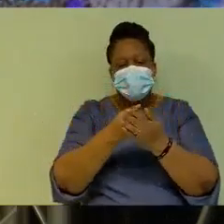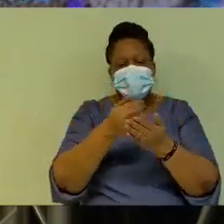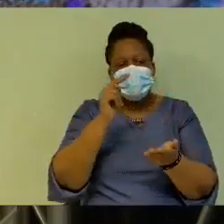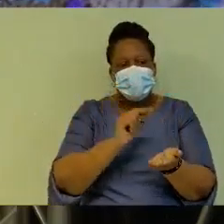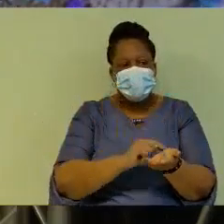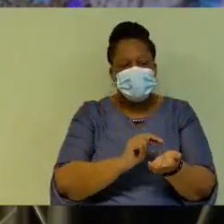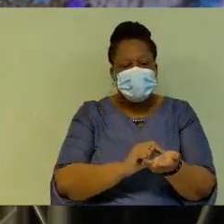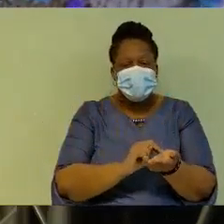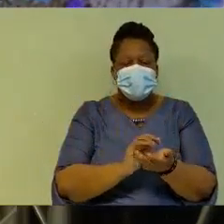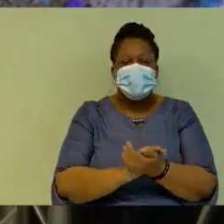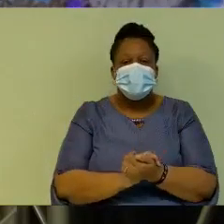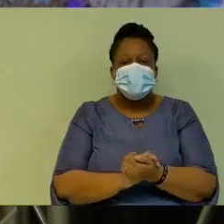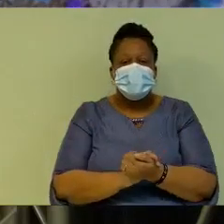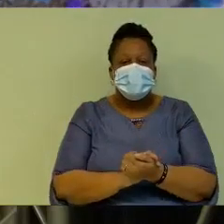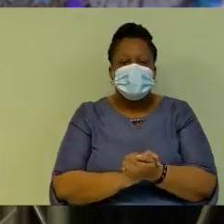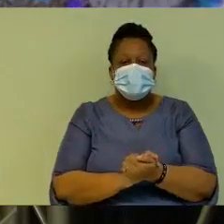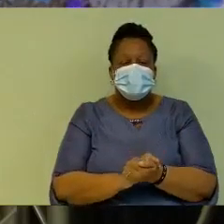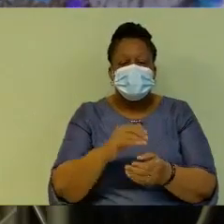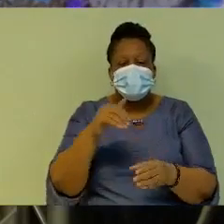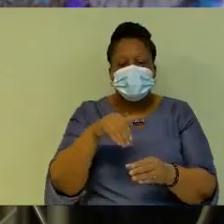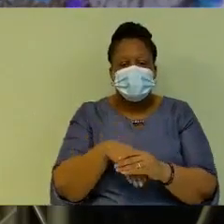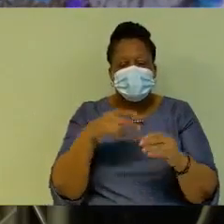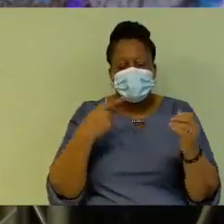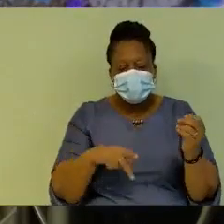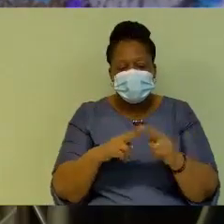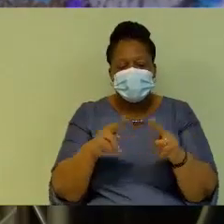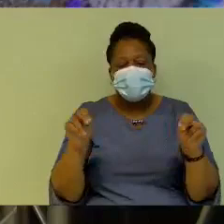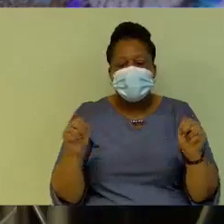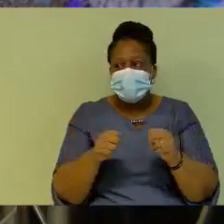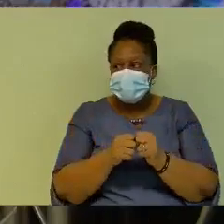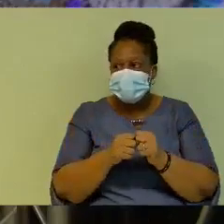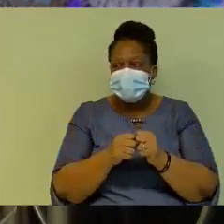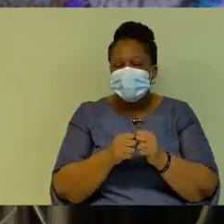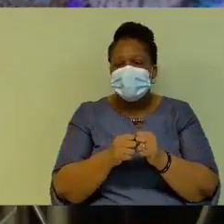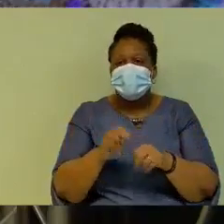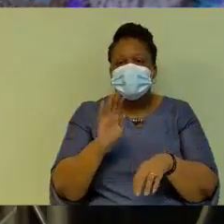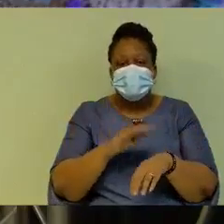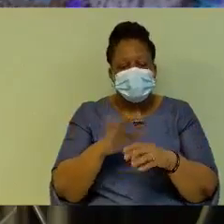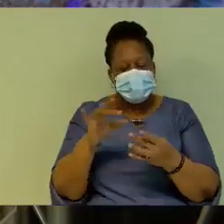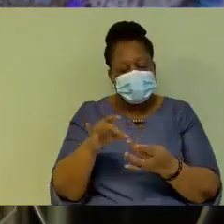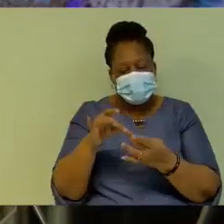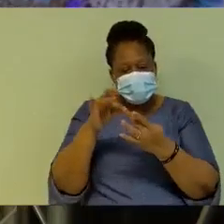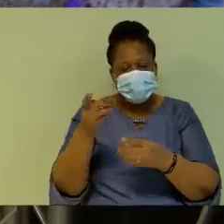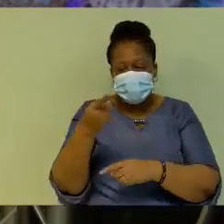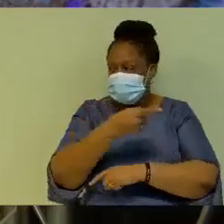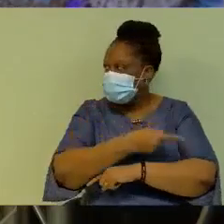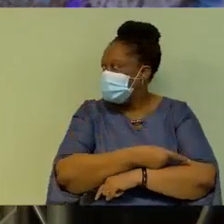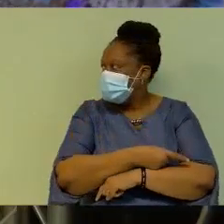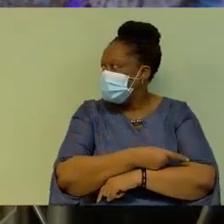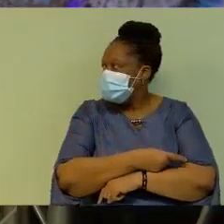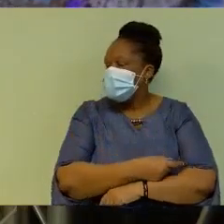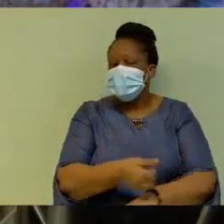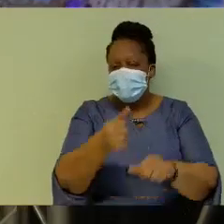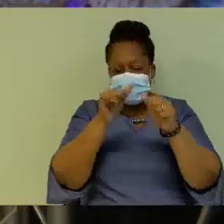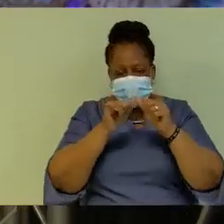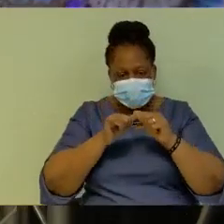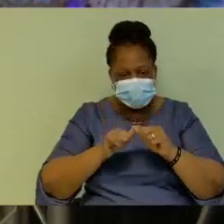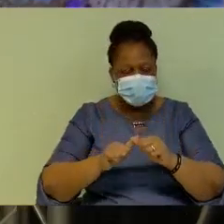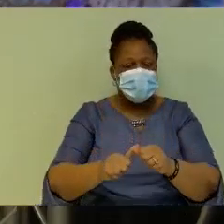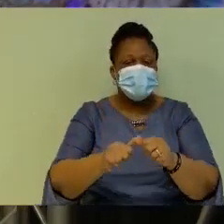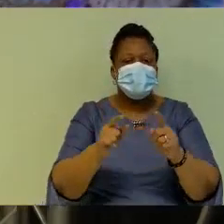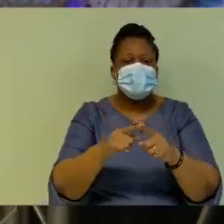healthcare professionals in the Federation on their day. May they continue doing